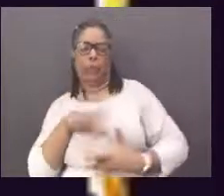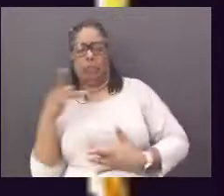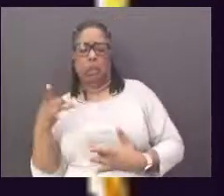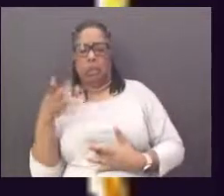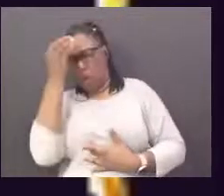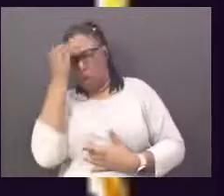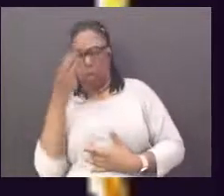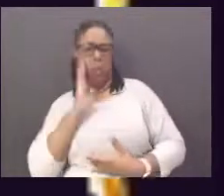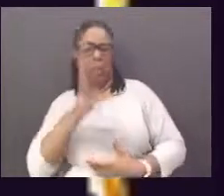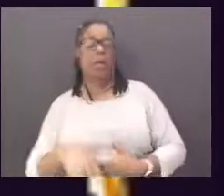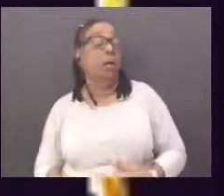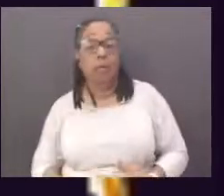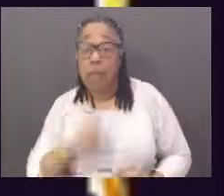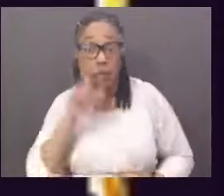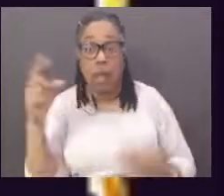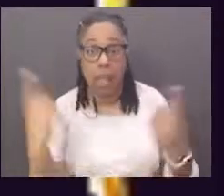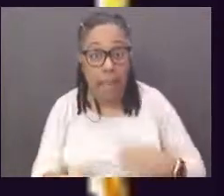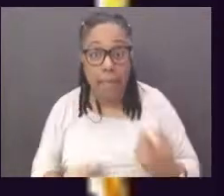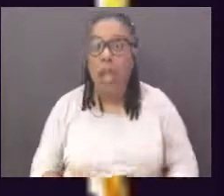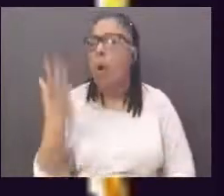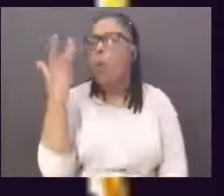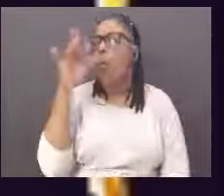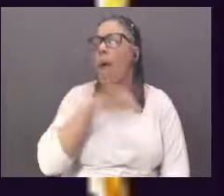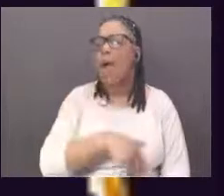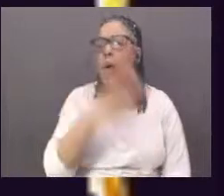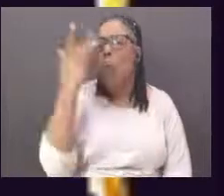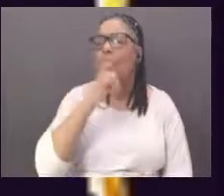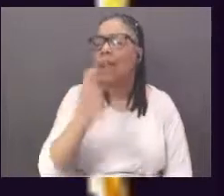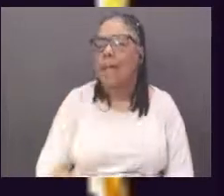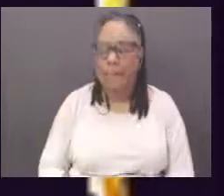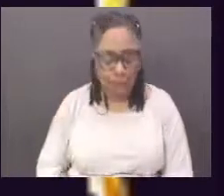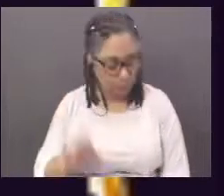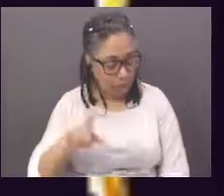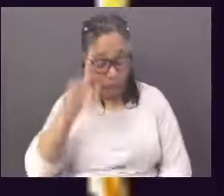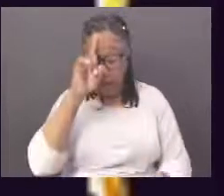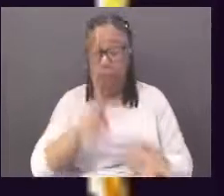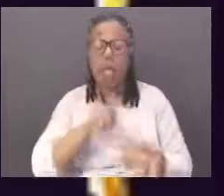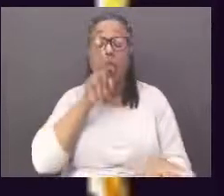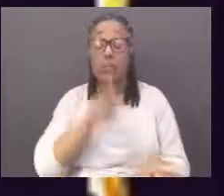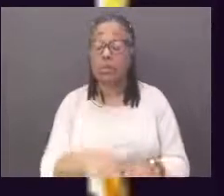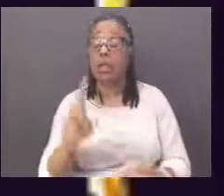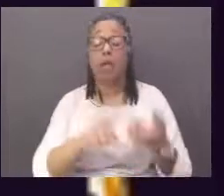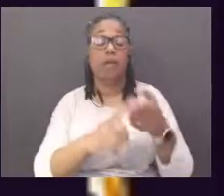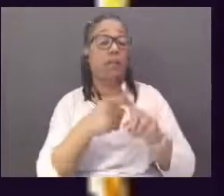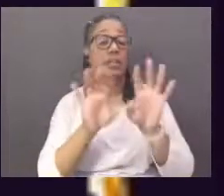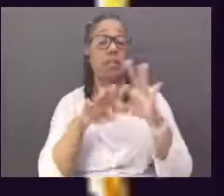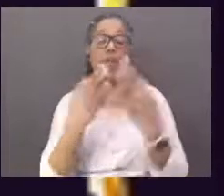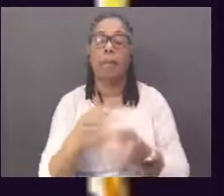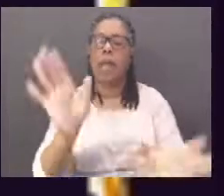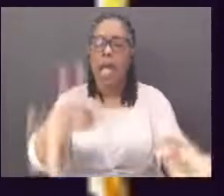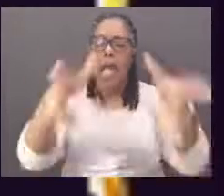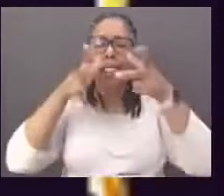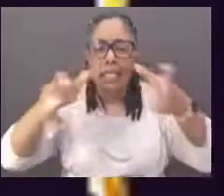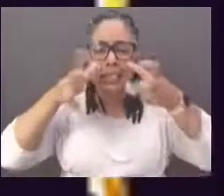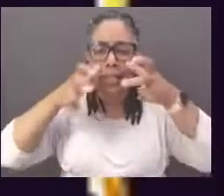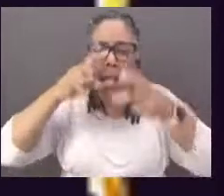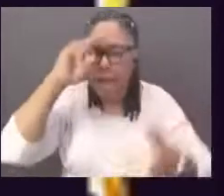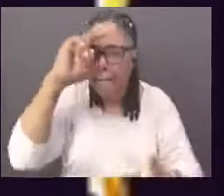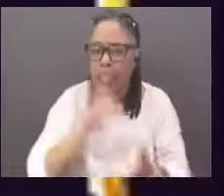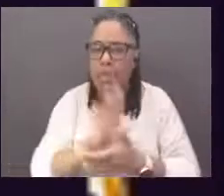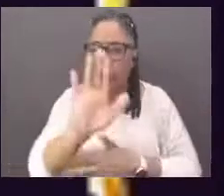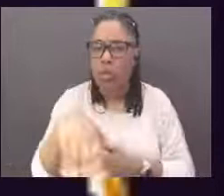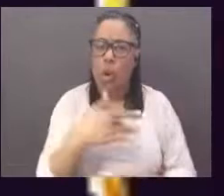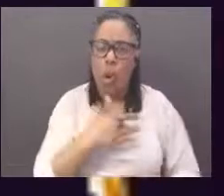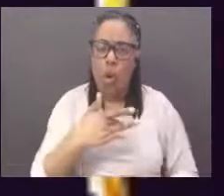The question is why? Brothers and sisters, friends and family, cyberspace, hear this and believe it in your heart.